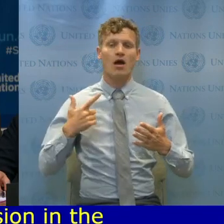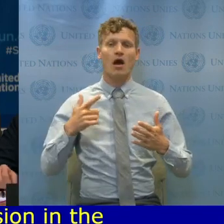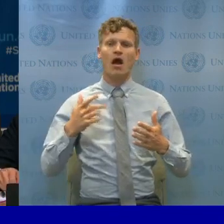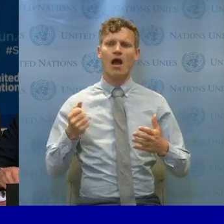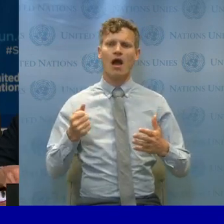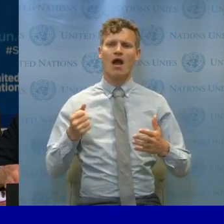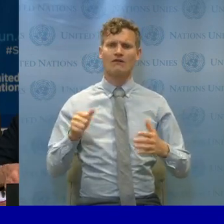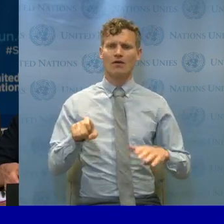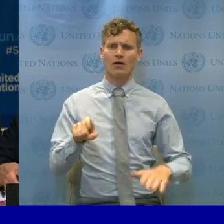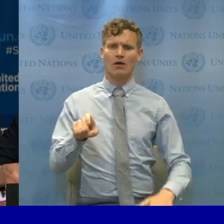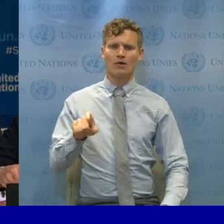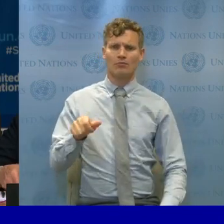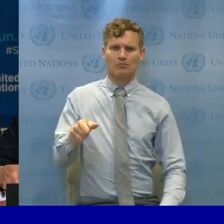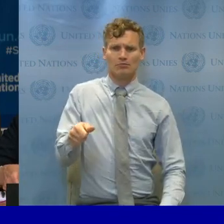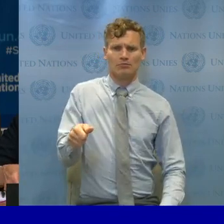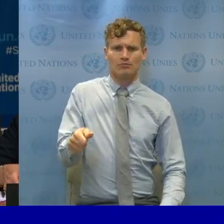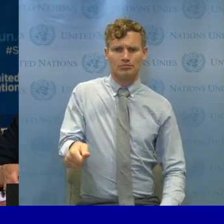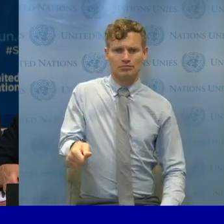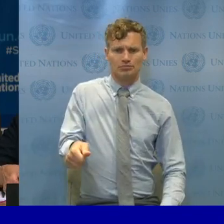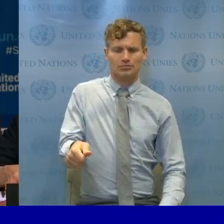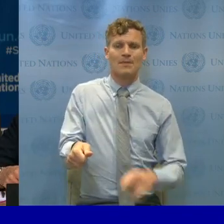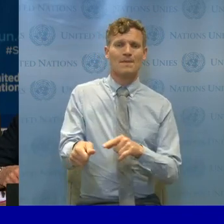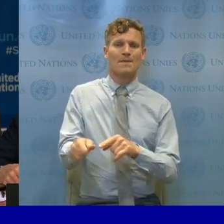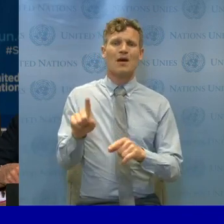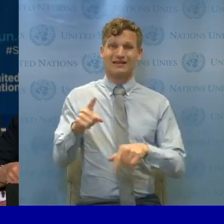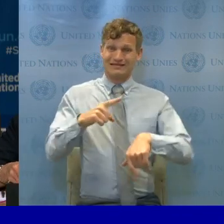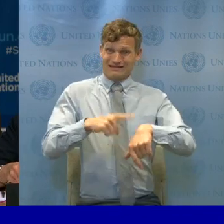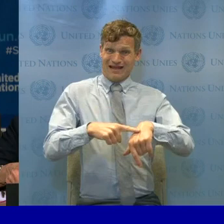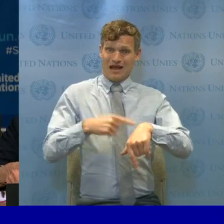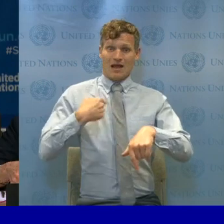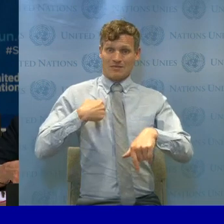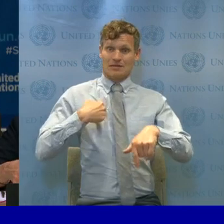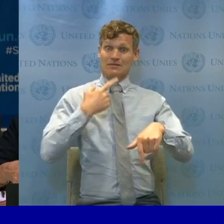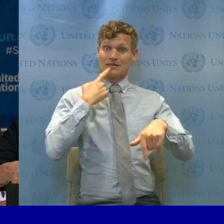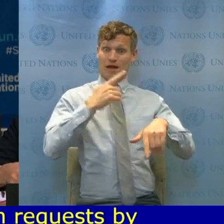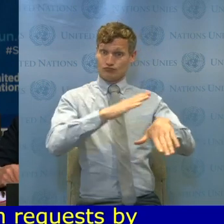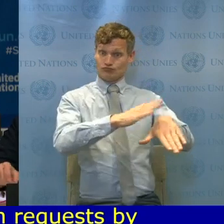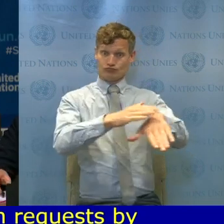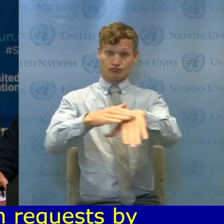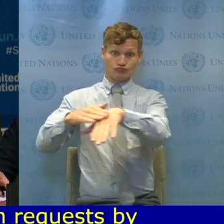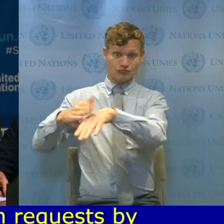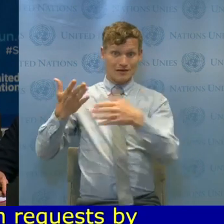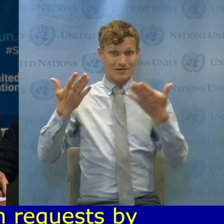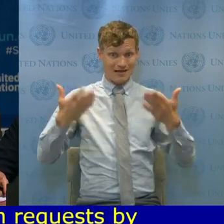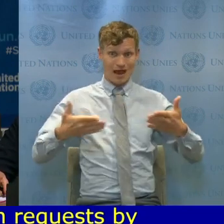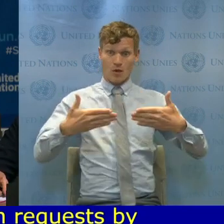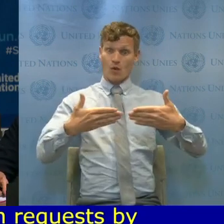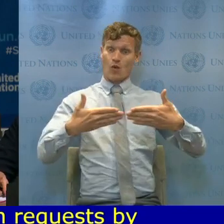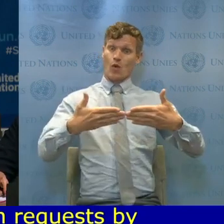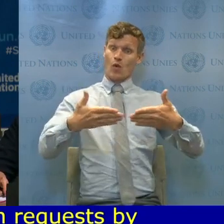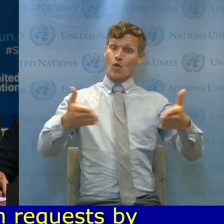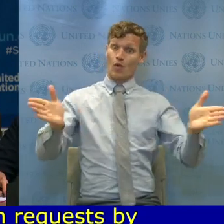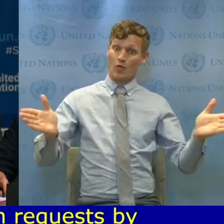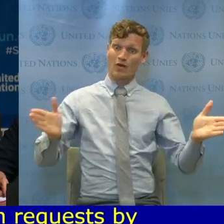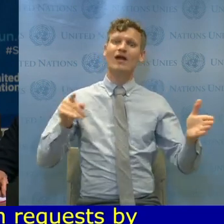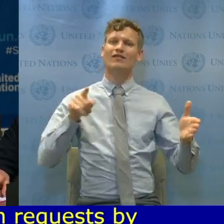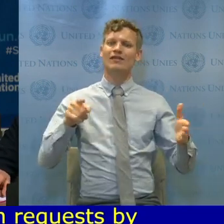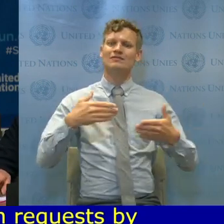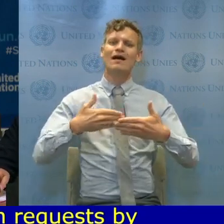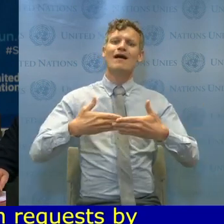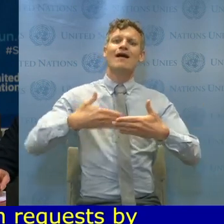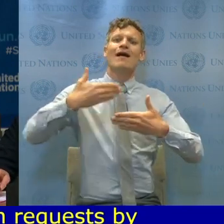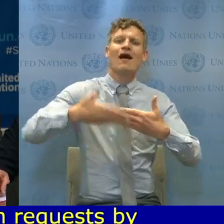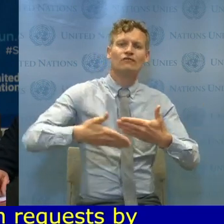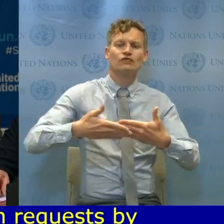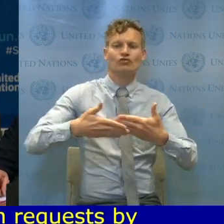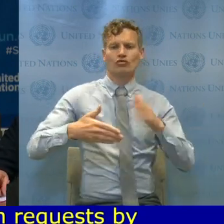will open the floor when all the panelists have finished their presentations. Accredited NGOs